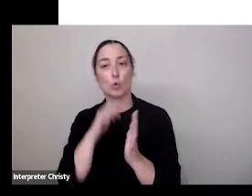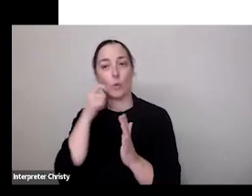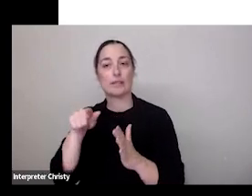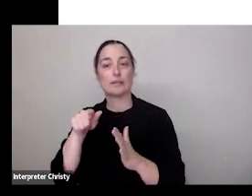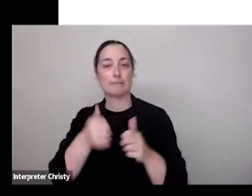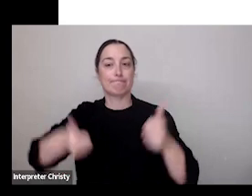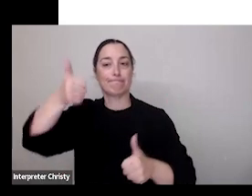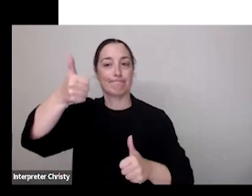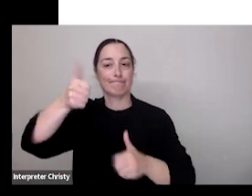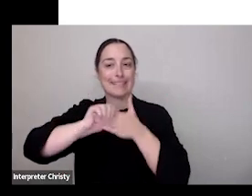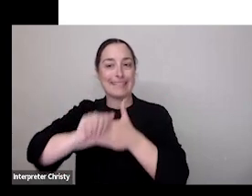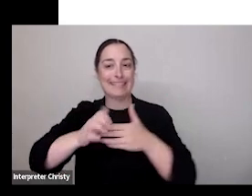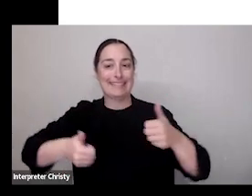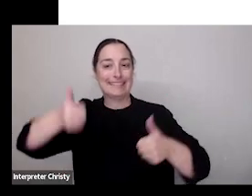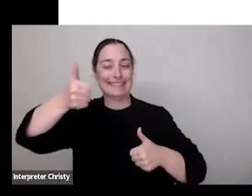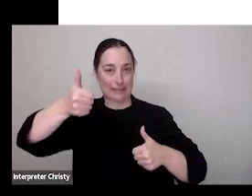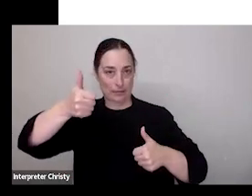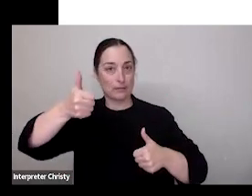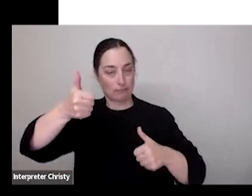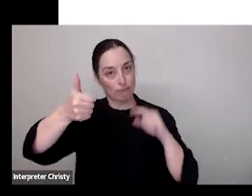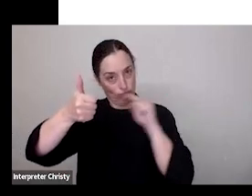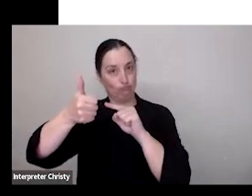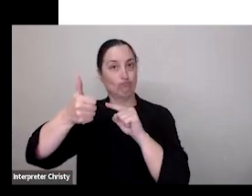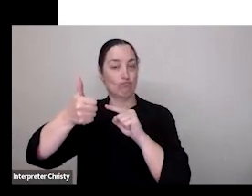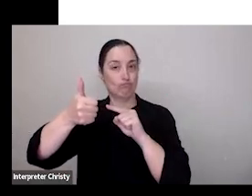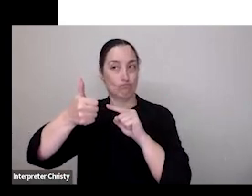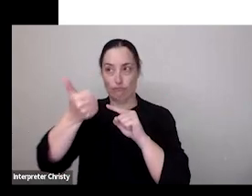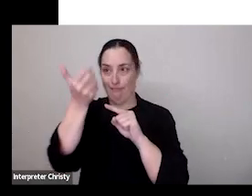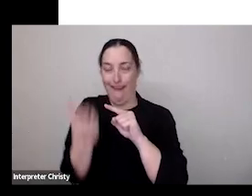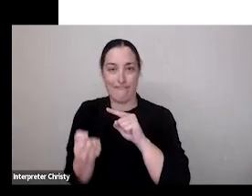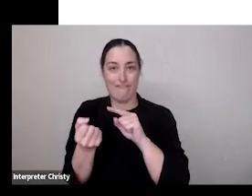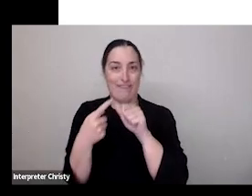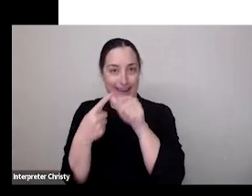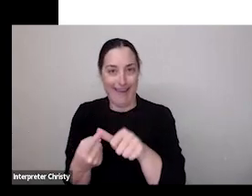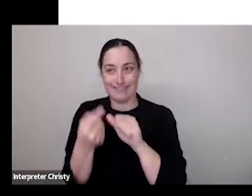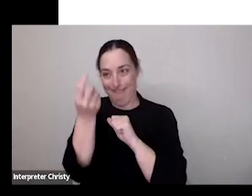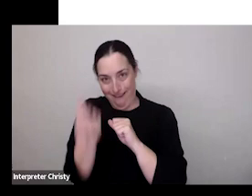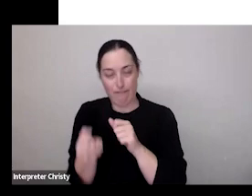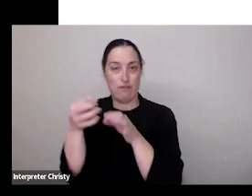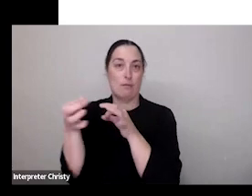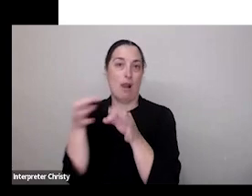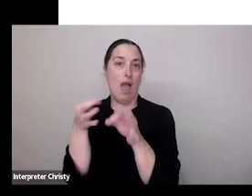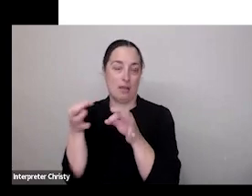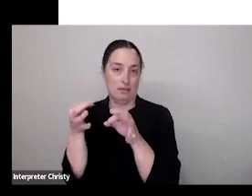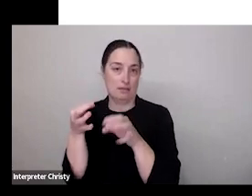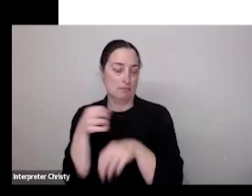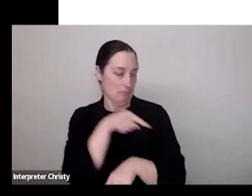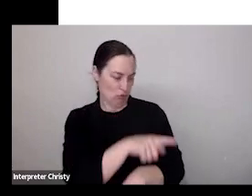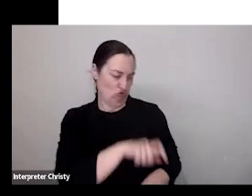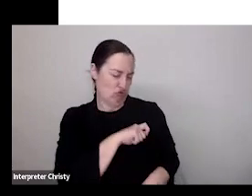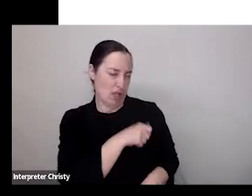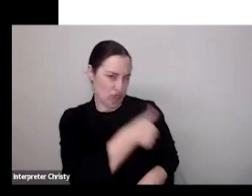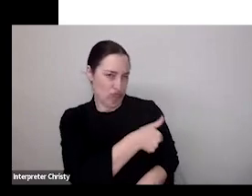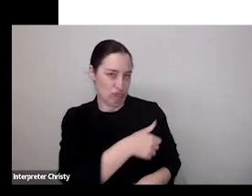and the assumption was that the provider had a plan in place. And like we've talked about before about the risks